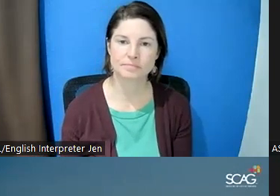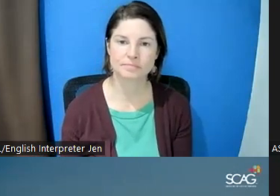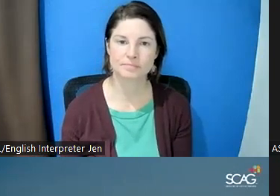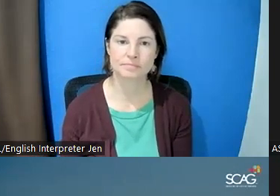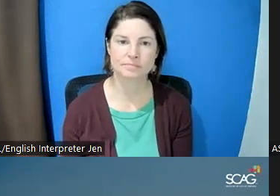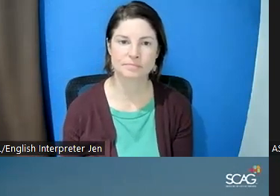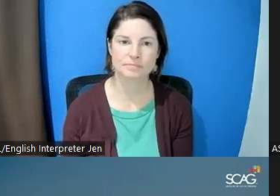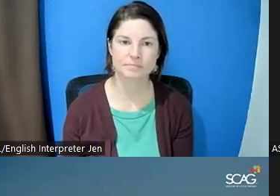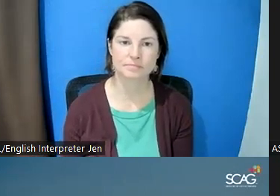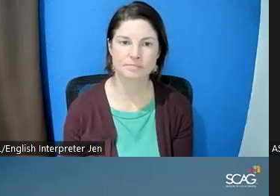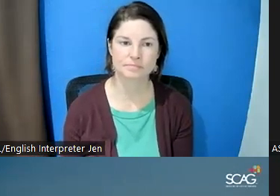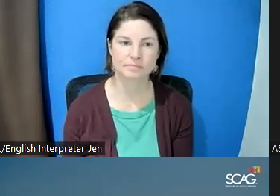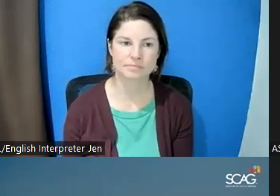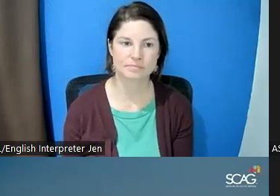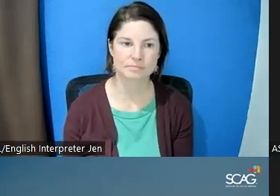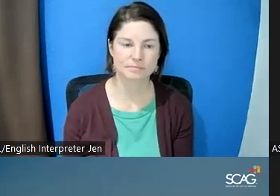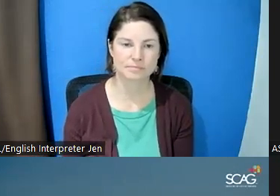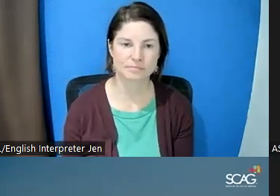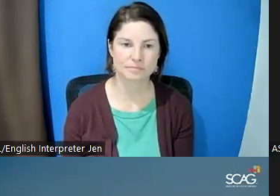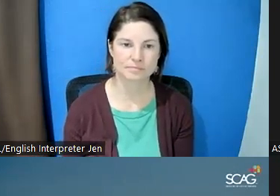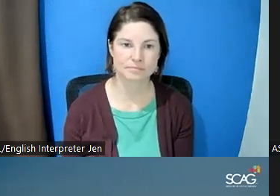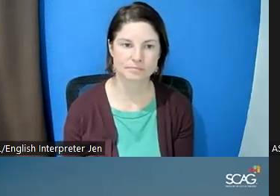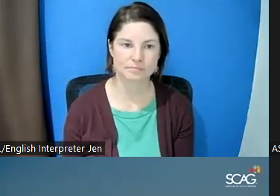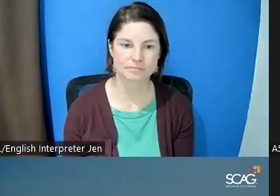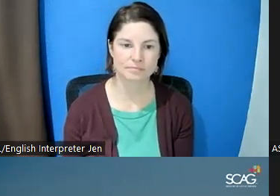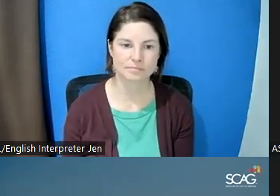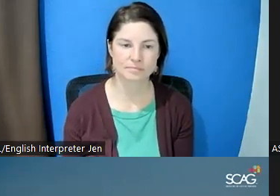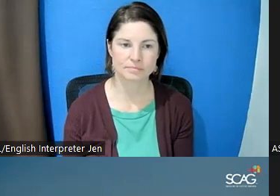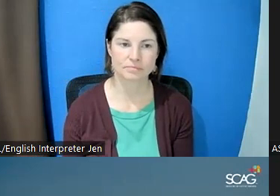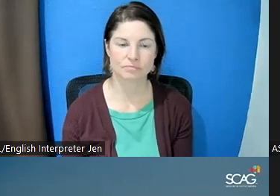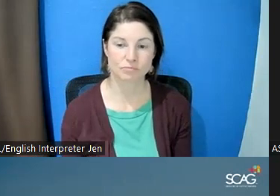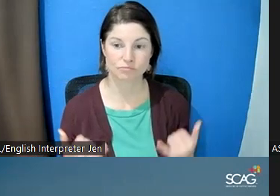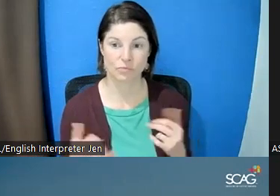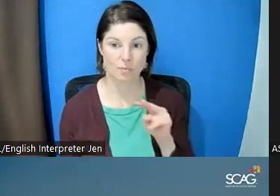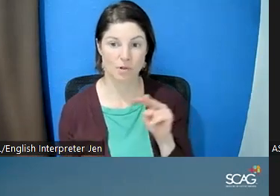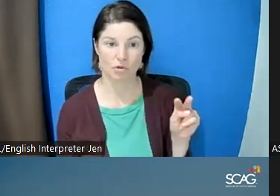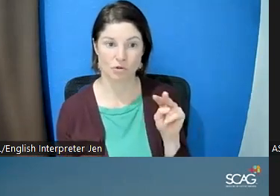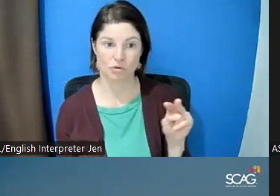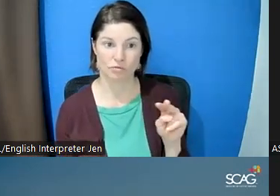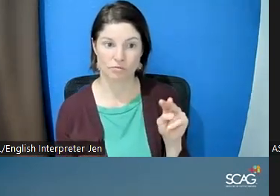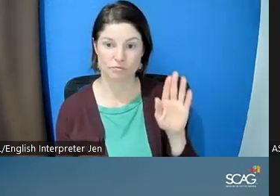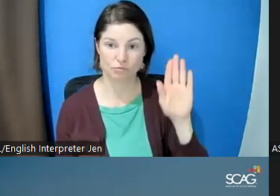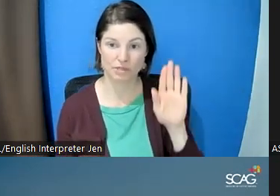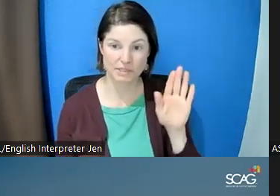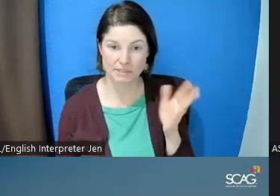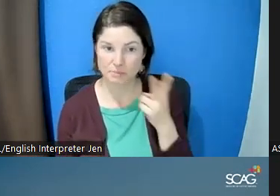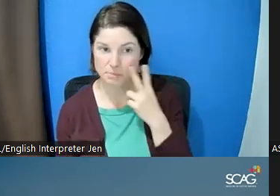Thank you so much. Okay, I'm going to keep on the lookout for any raised hands.